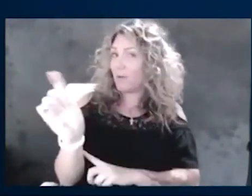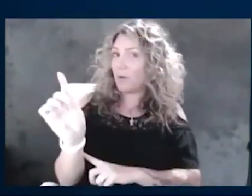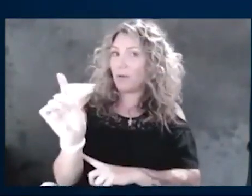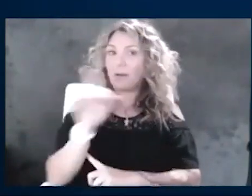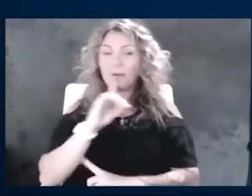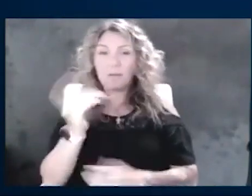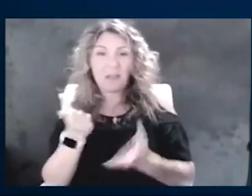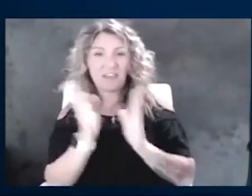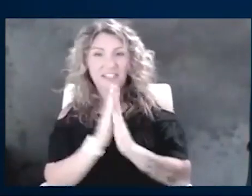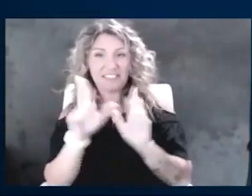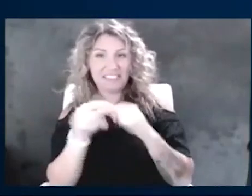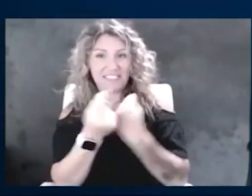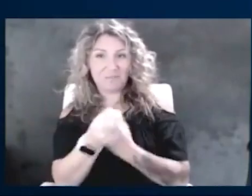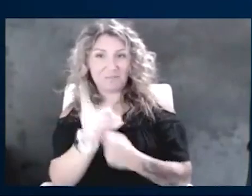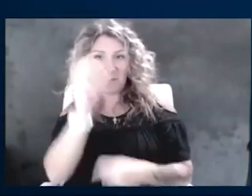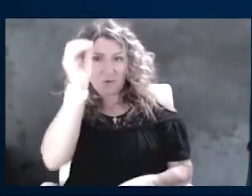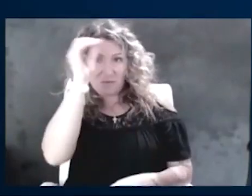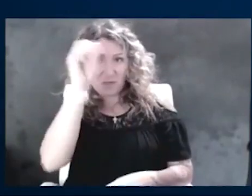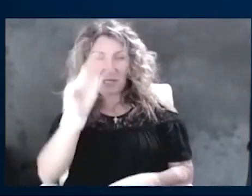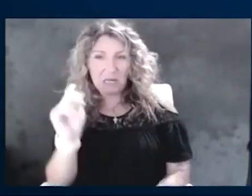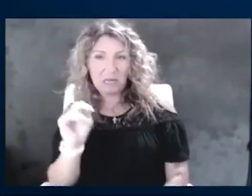think? N95s on kids?